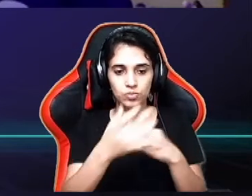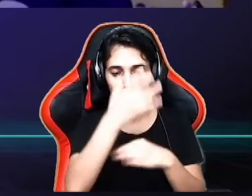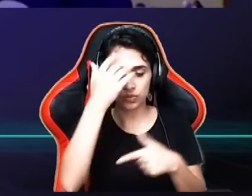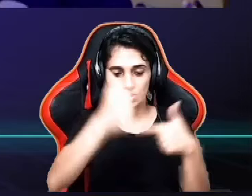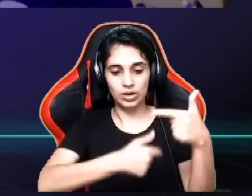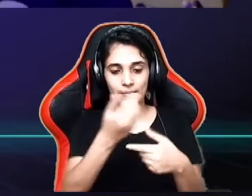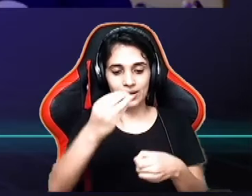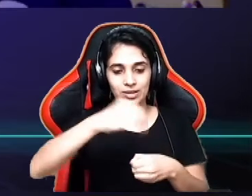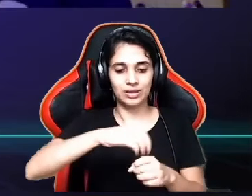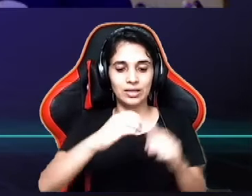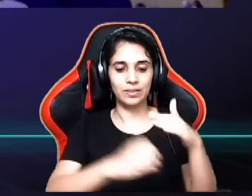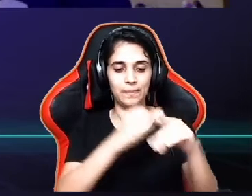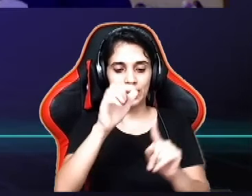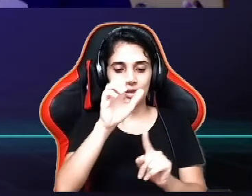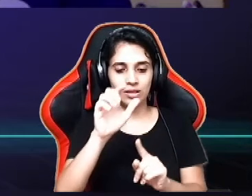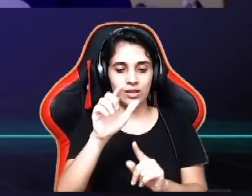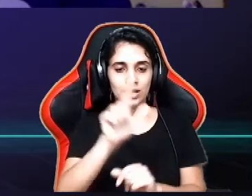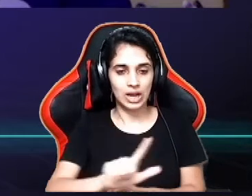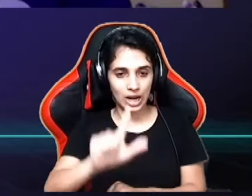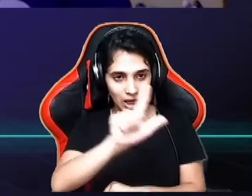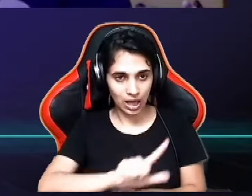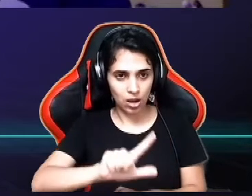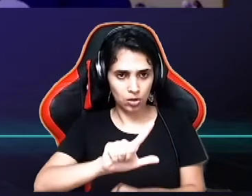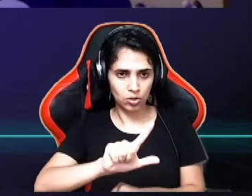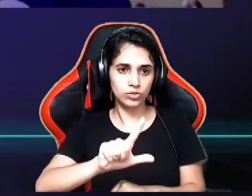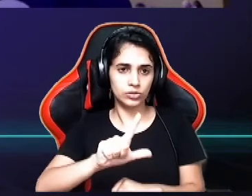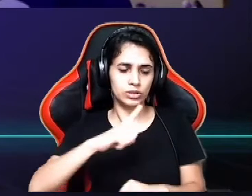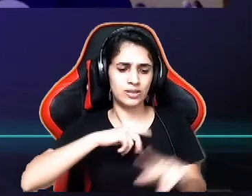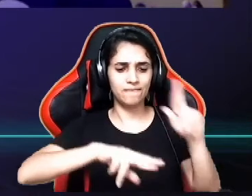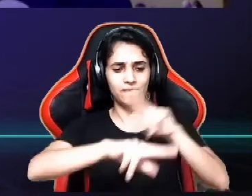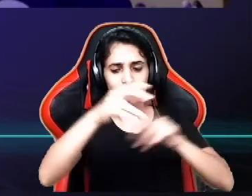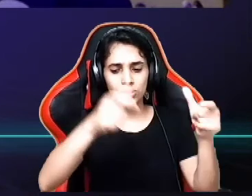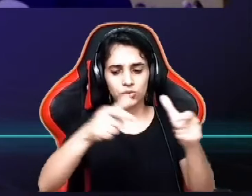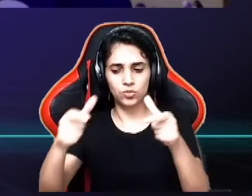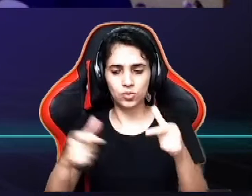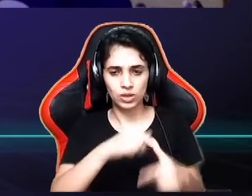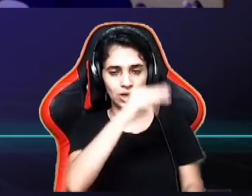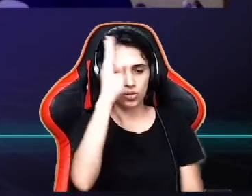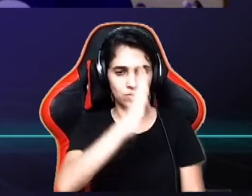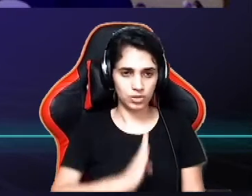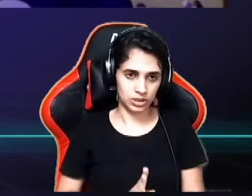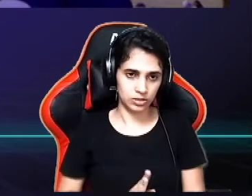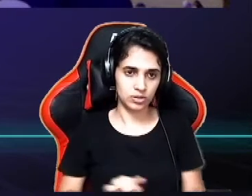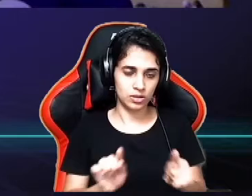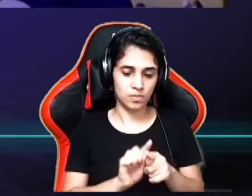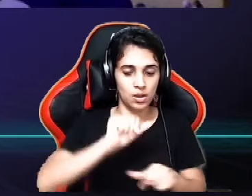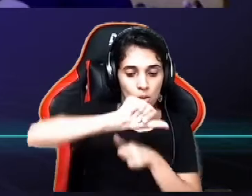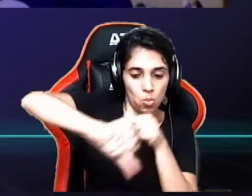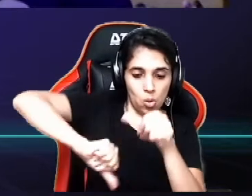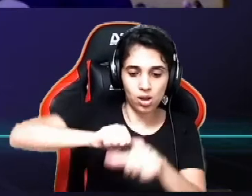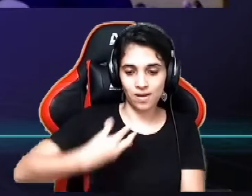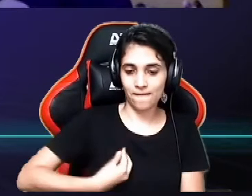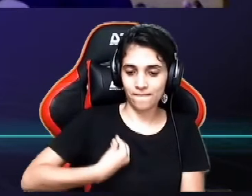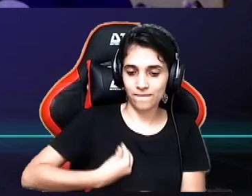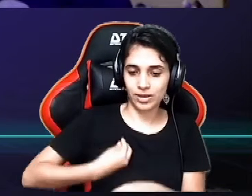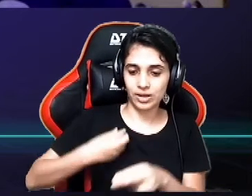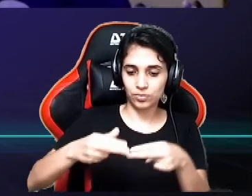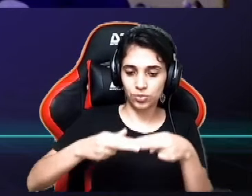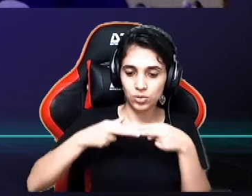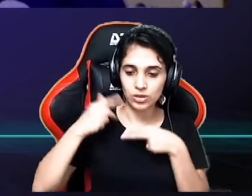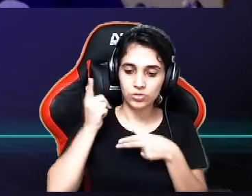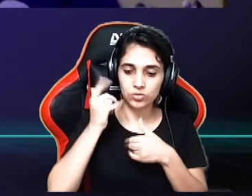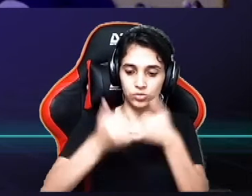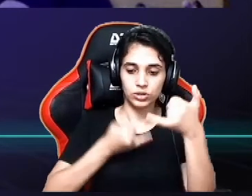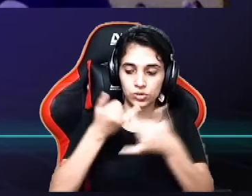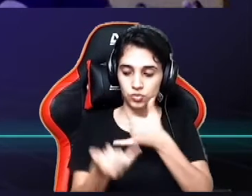influencers. There are stories of influencers who came from diverse places, geographies, and backstories in Brazil